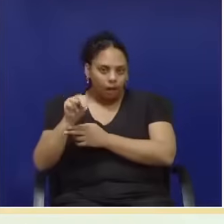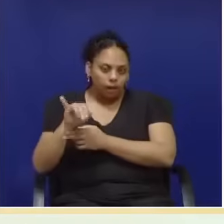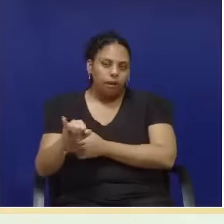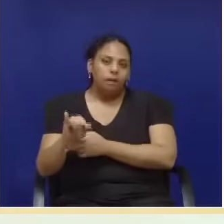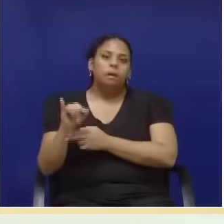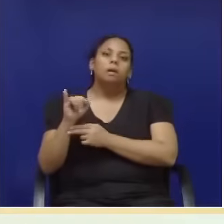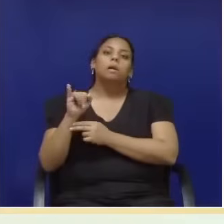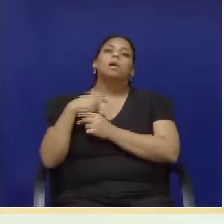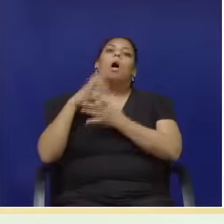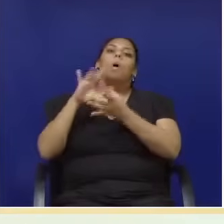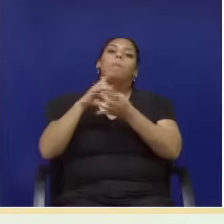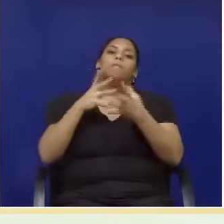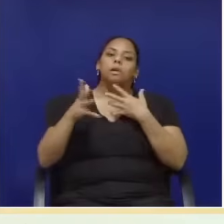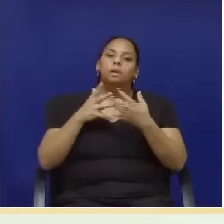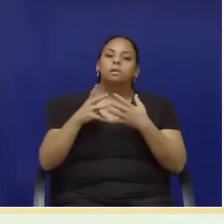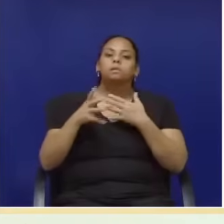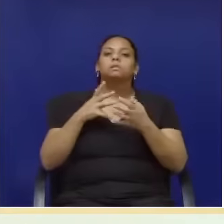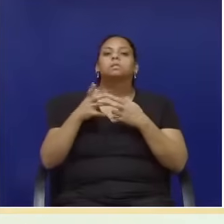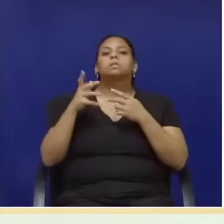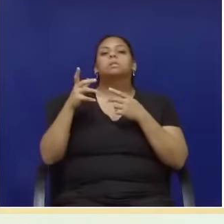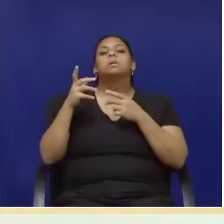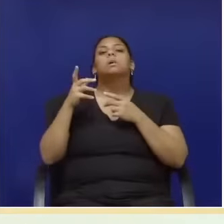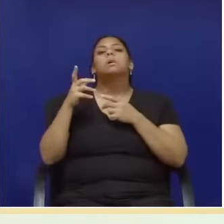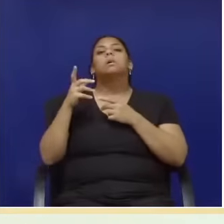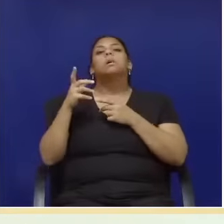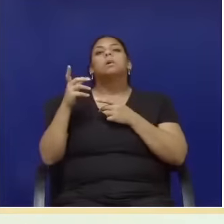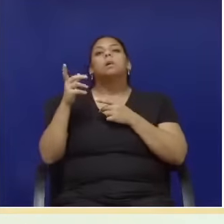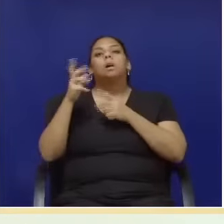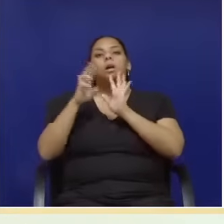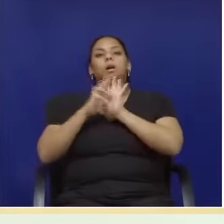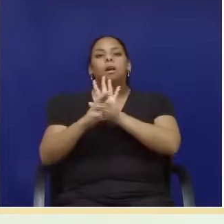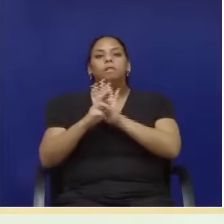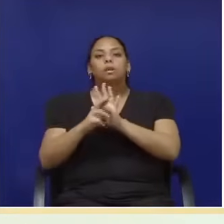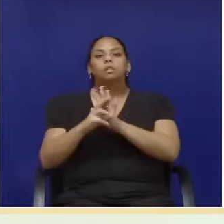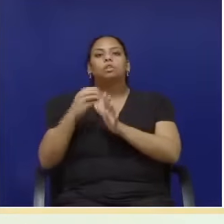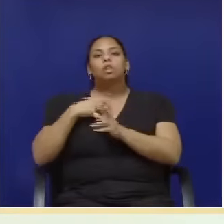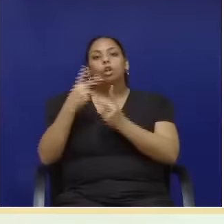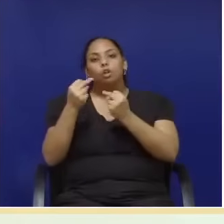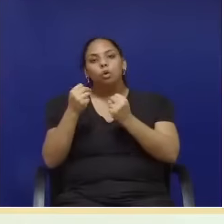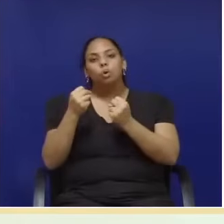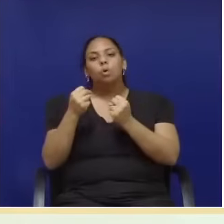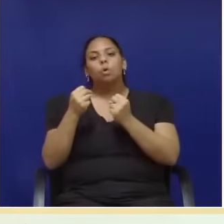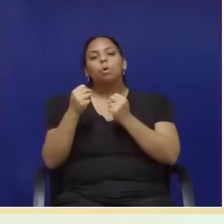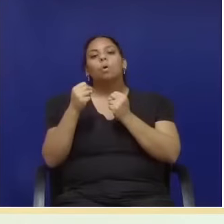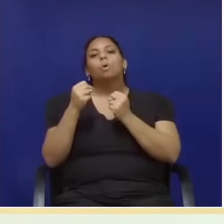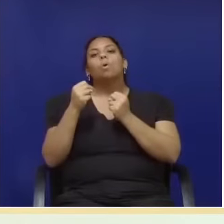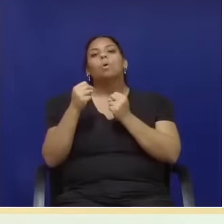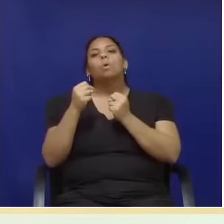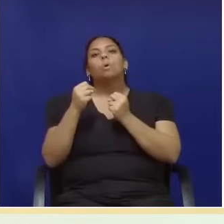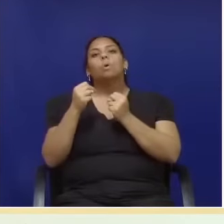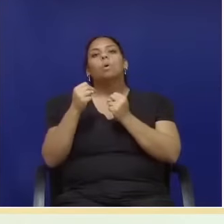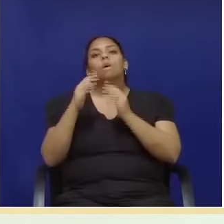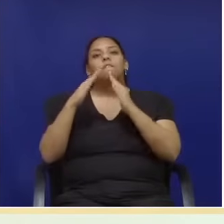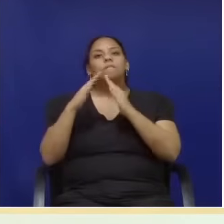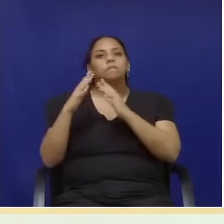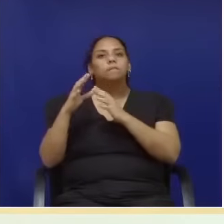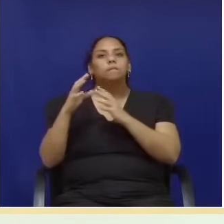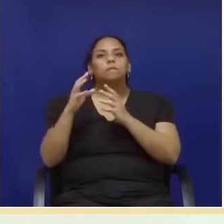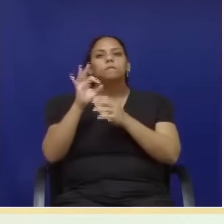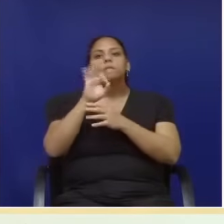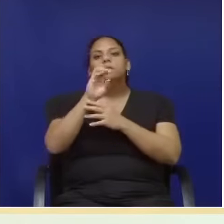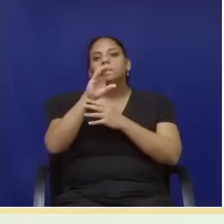Affairs. The question is whether, with reference to the new facility inaugurated recently in